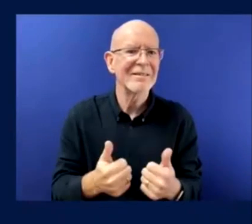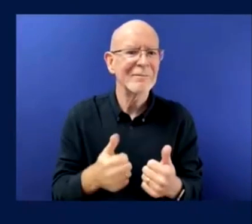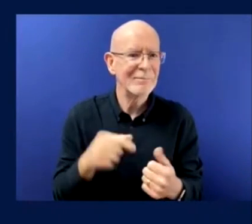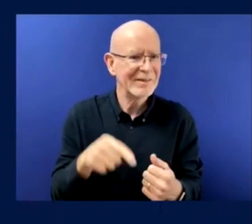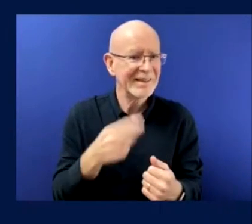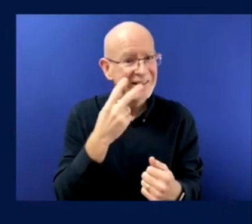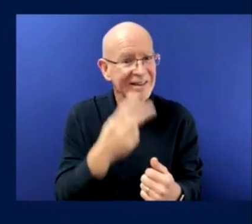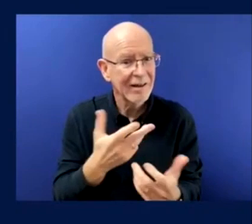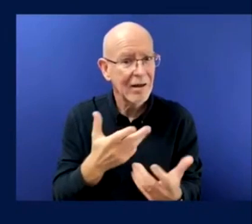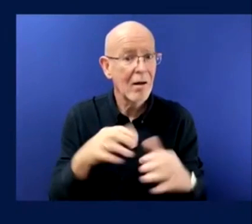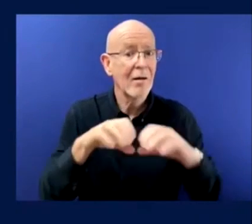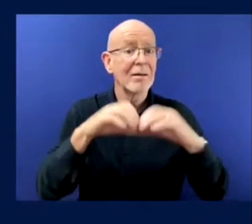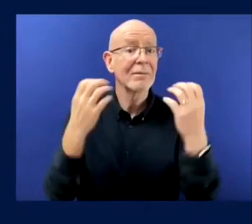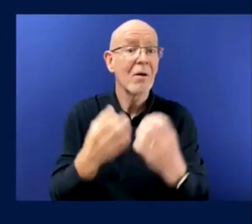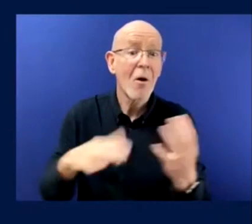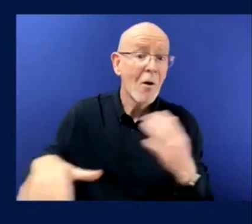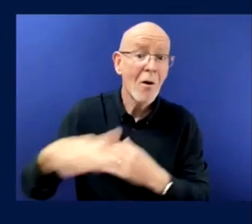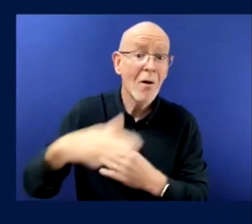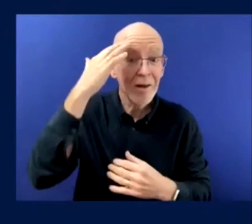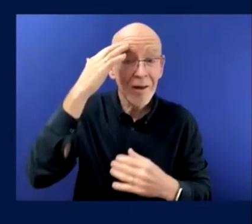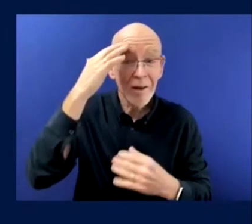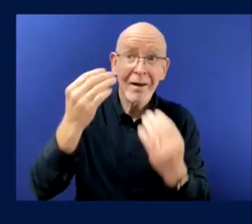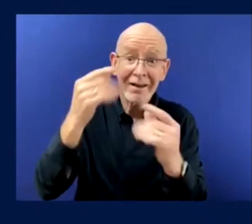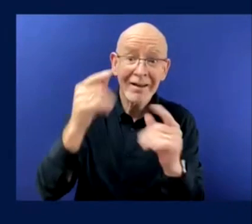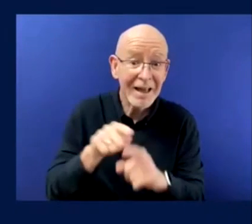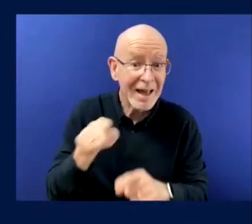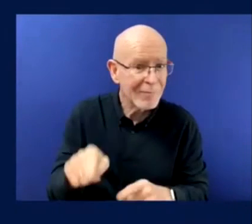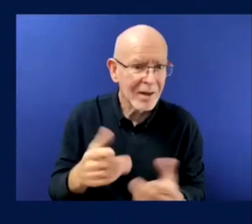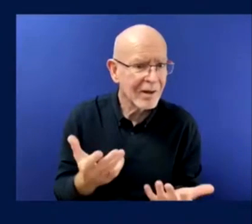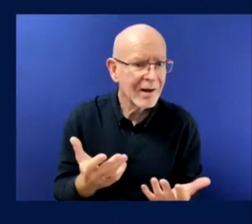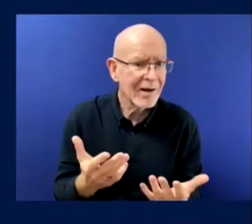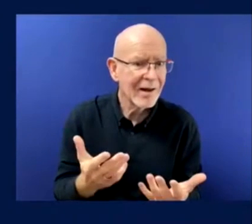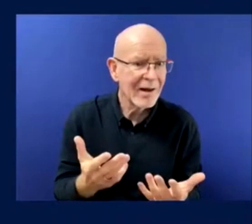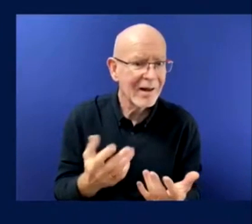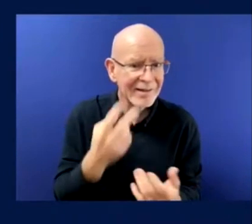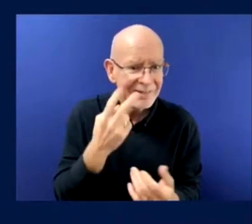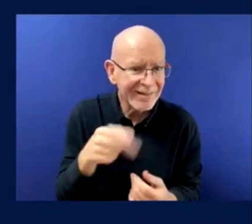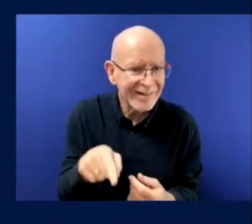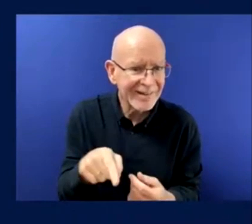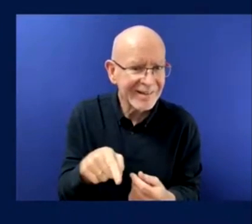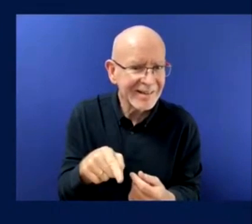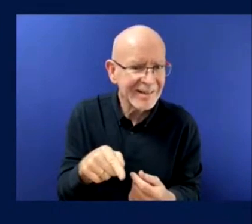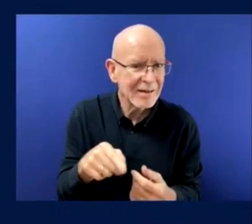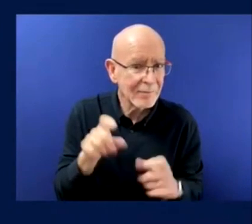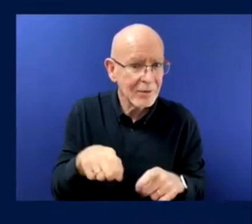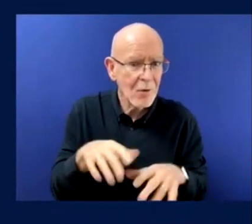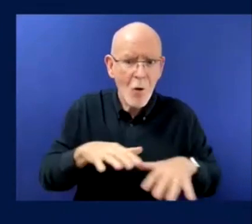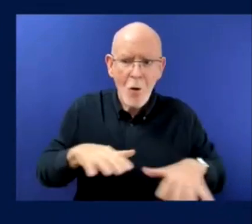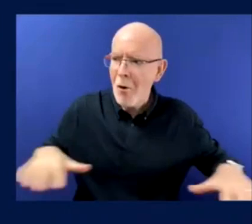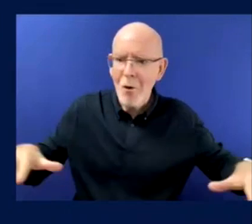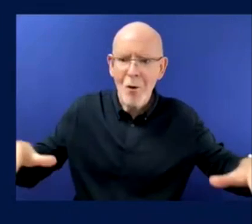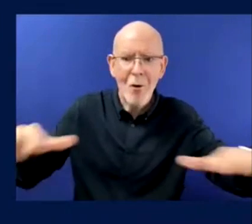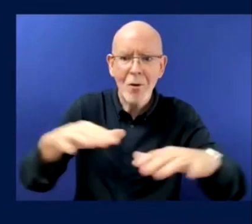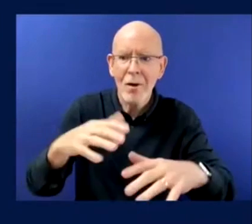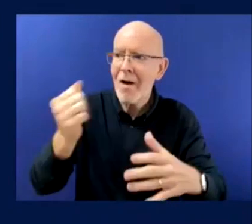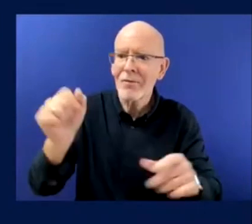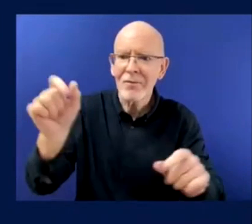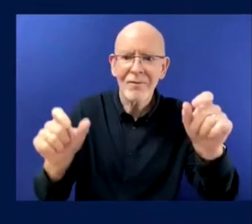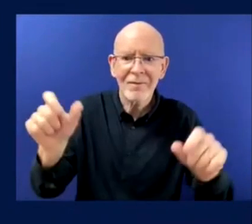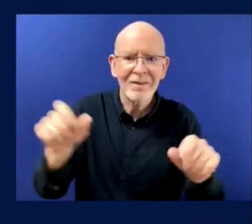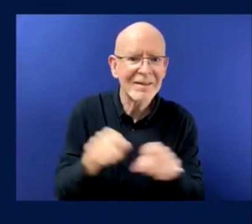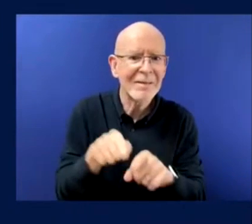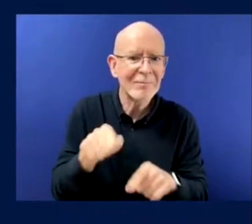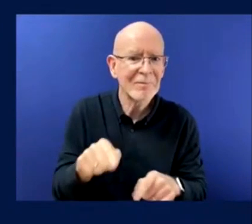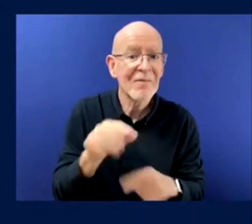among non-visibly disabled people. And many disabled people in the survey didn't know that they were eligible to